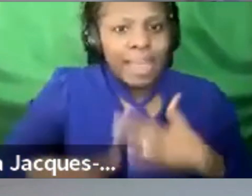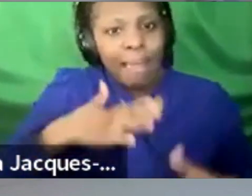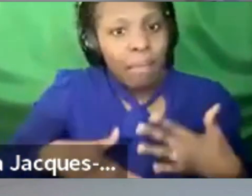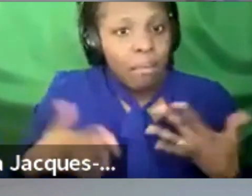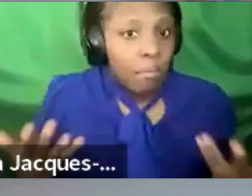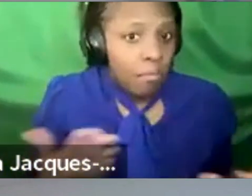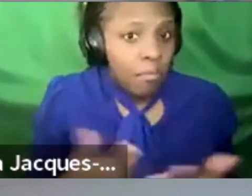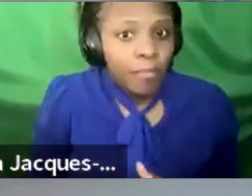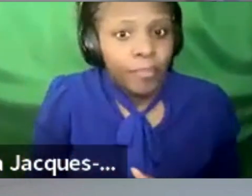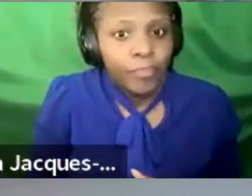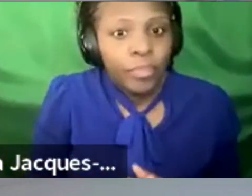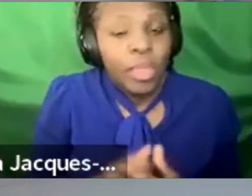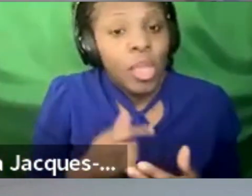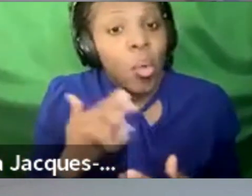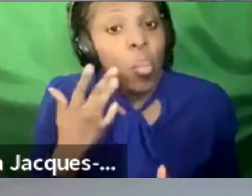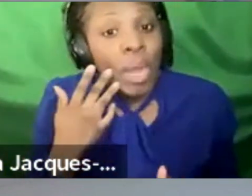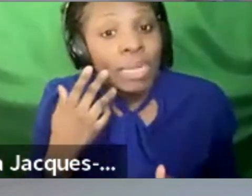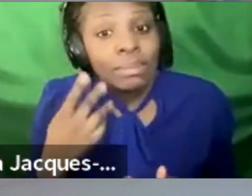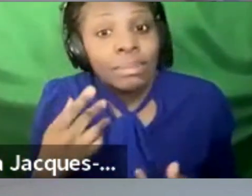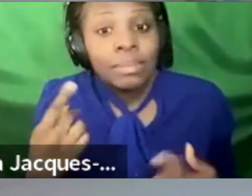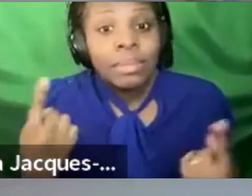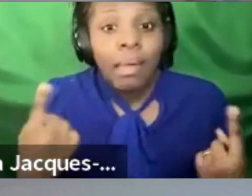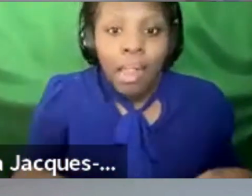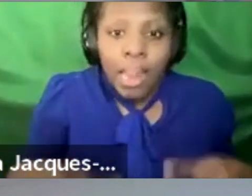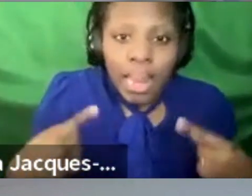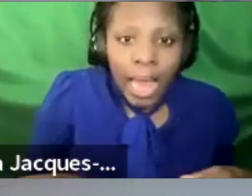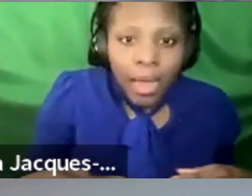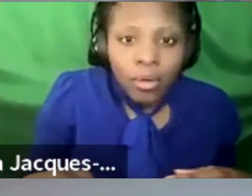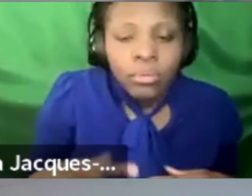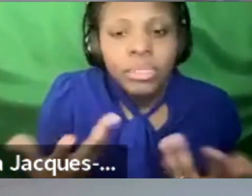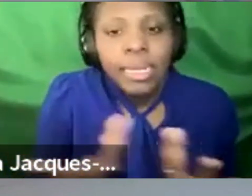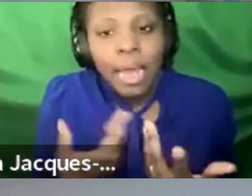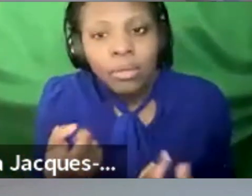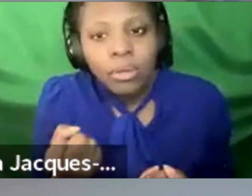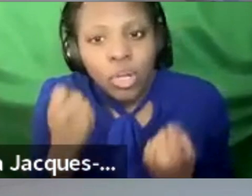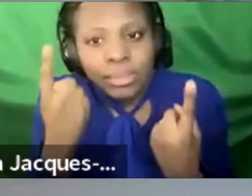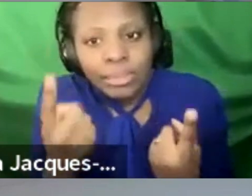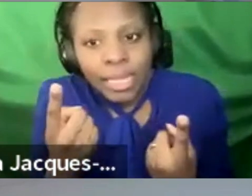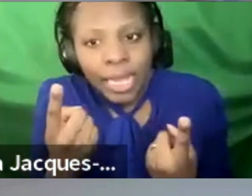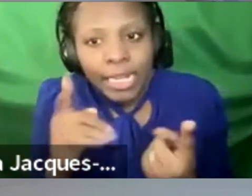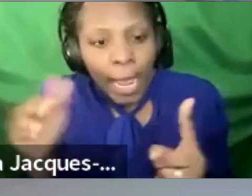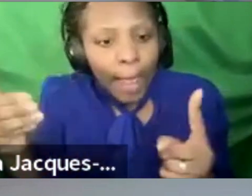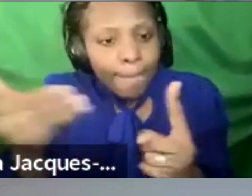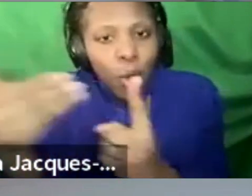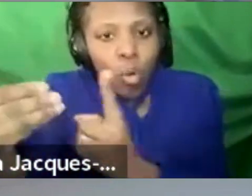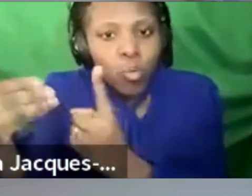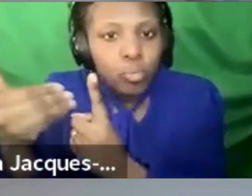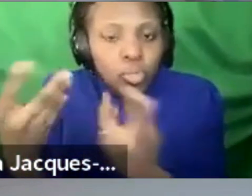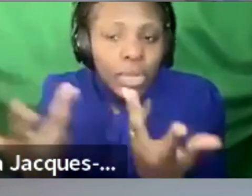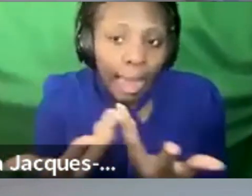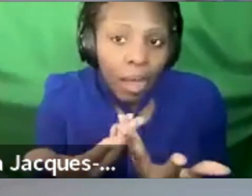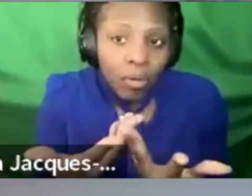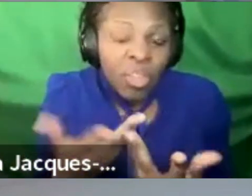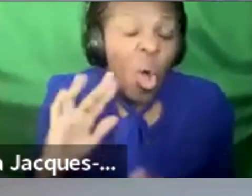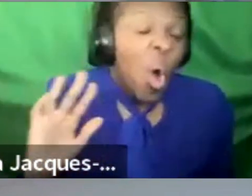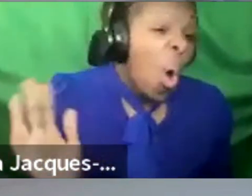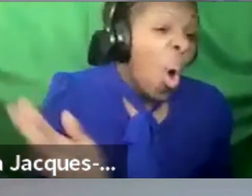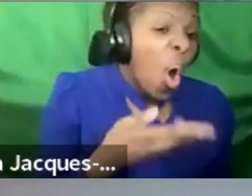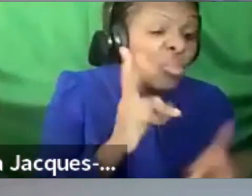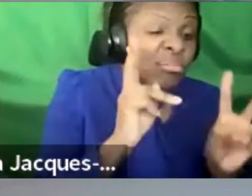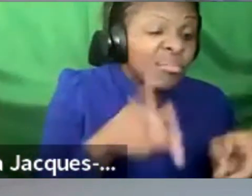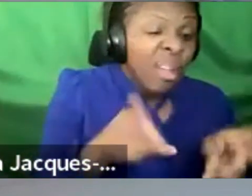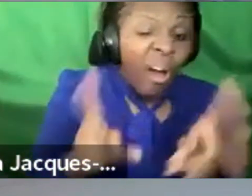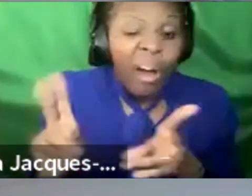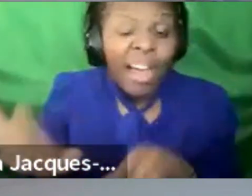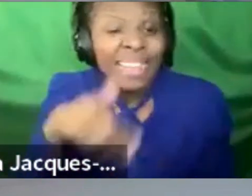is permissible, understandable, and how it can be approached. And of course, the whole thing's a disaster, and everybody ends up dead at the end. And